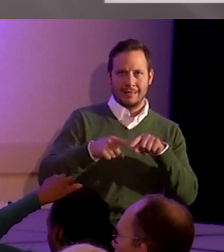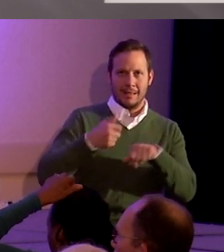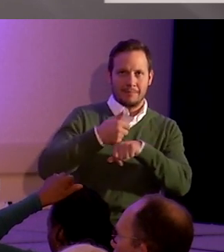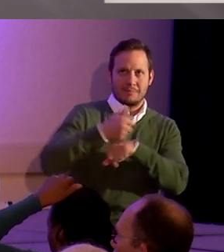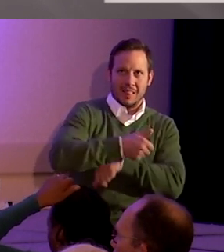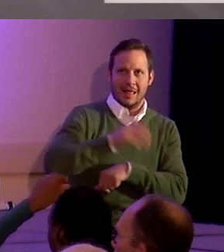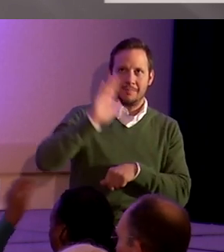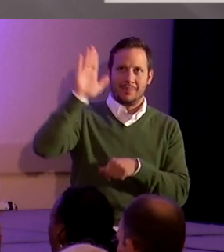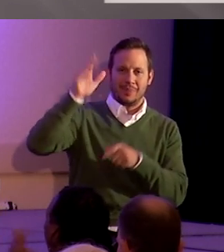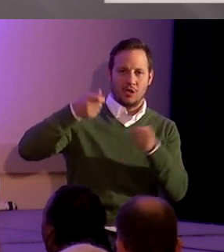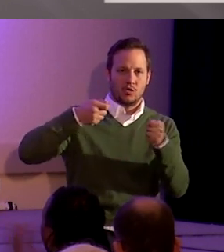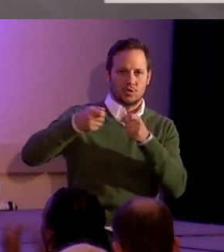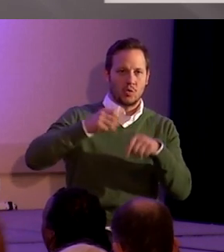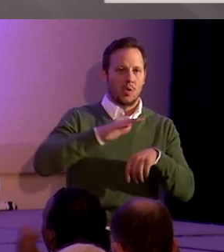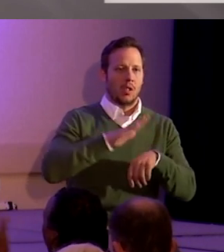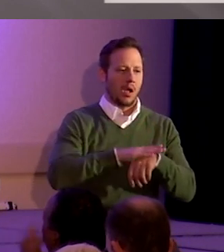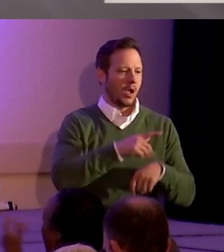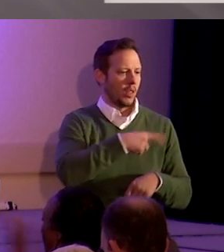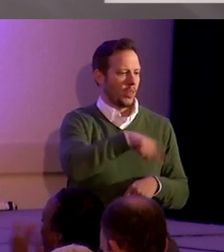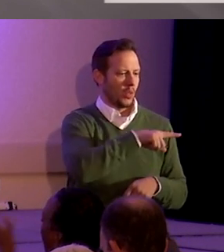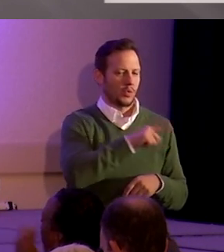resist.